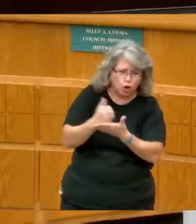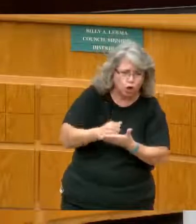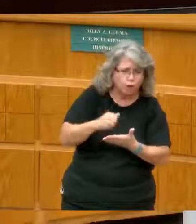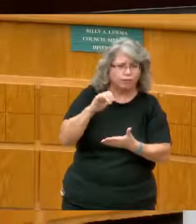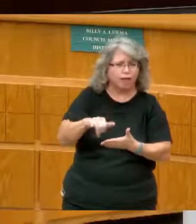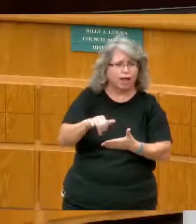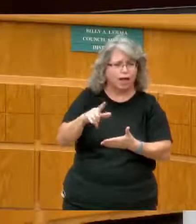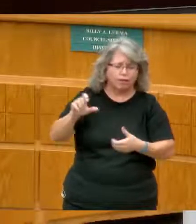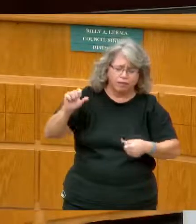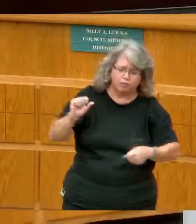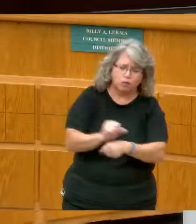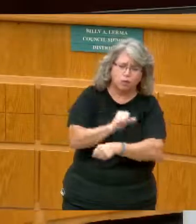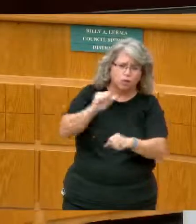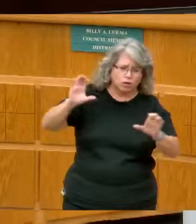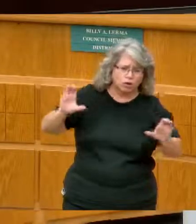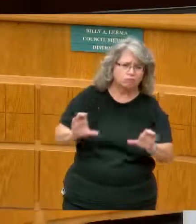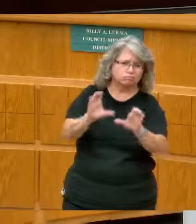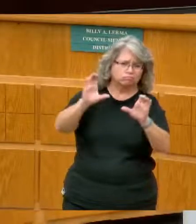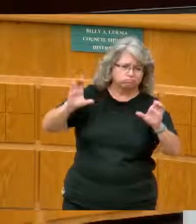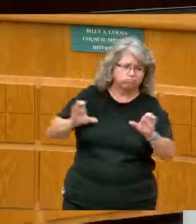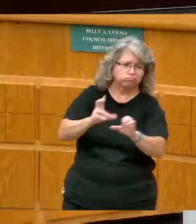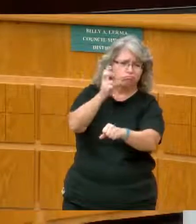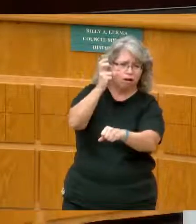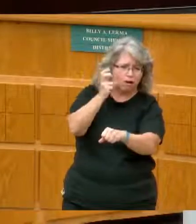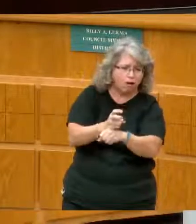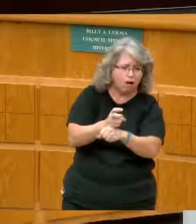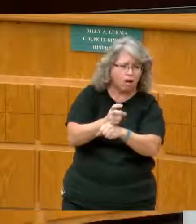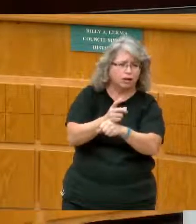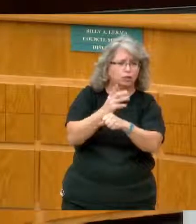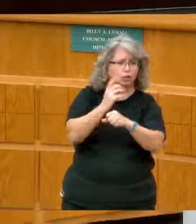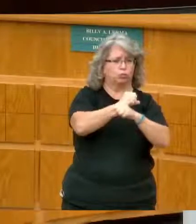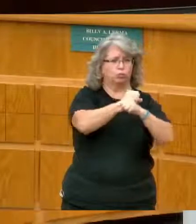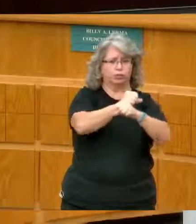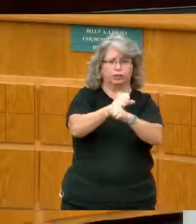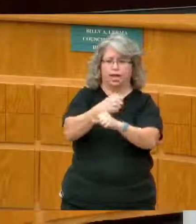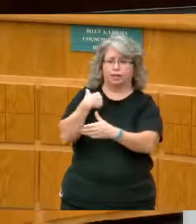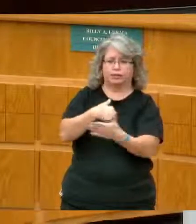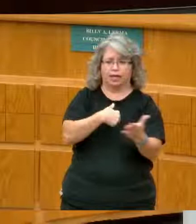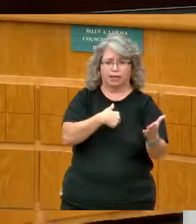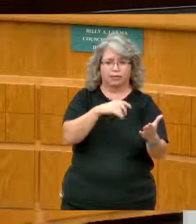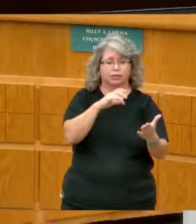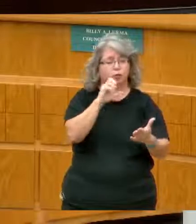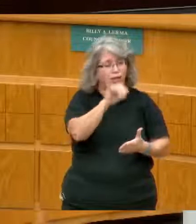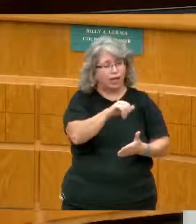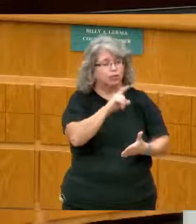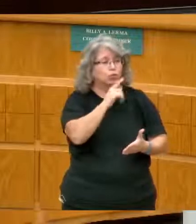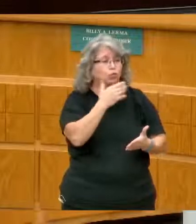hard, and they have protected us. So that's a really good thing that happened today in Commissioners Court.